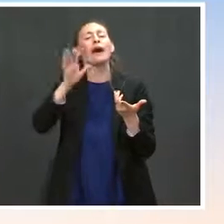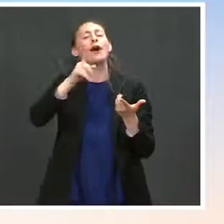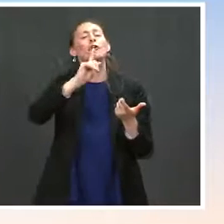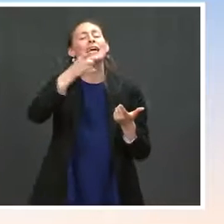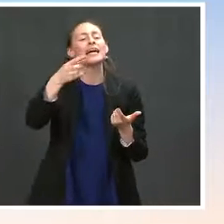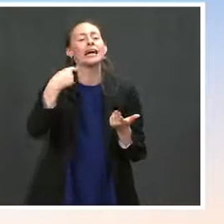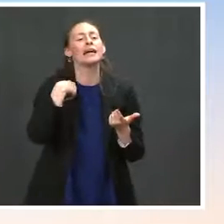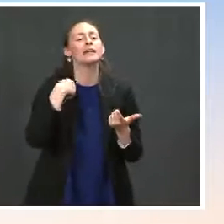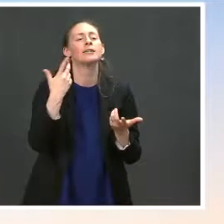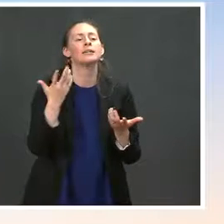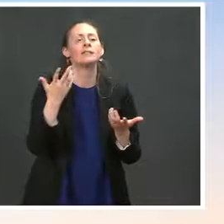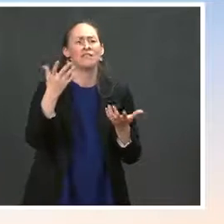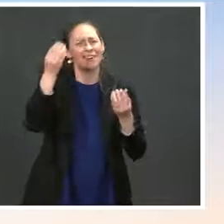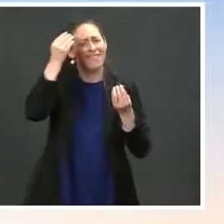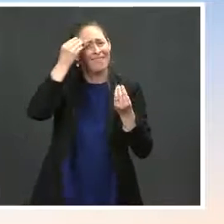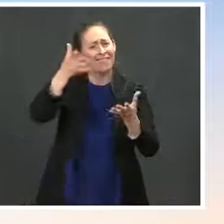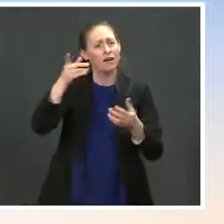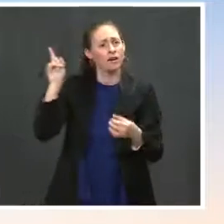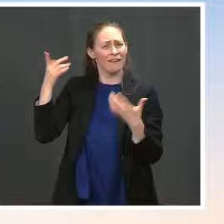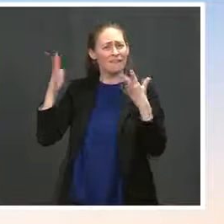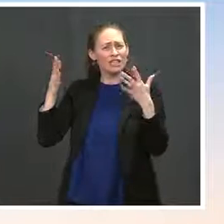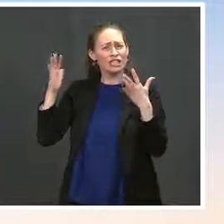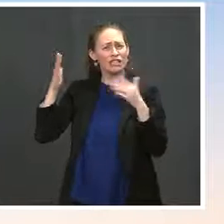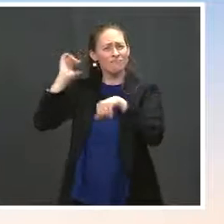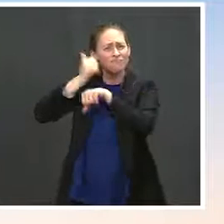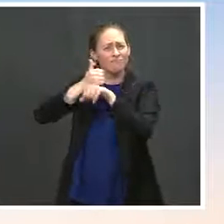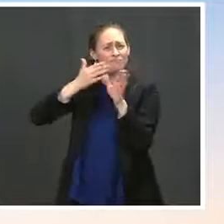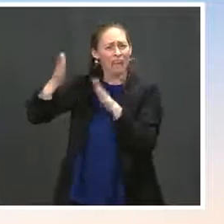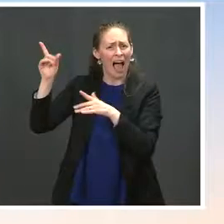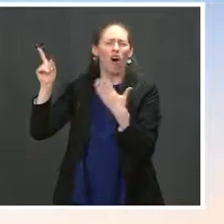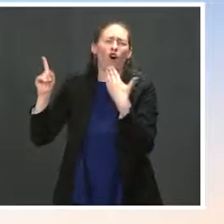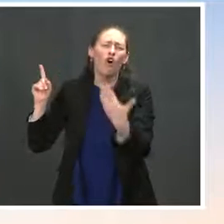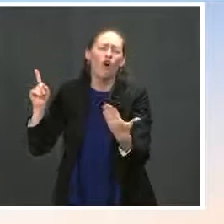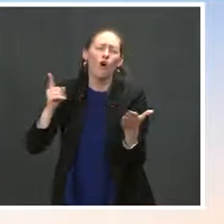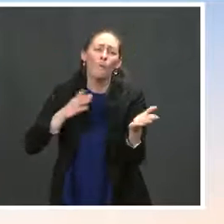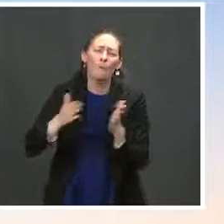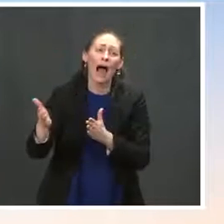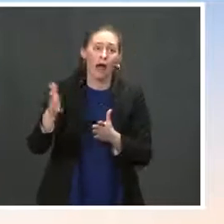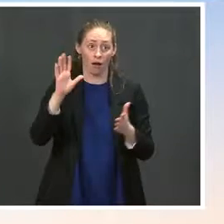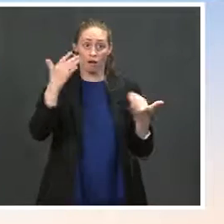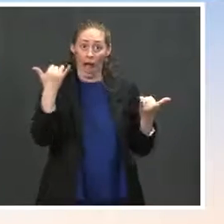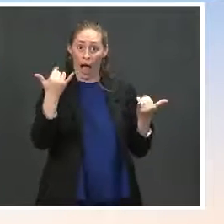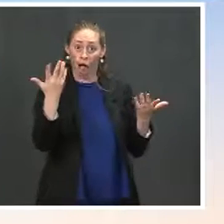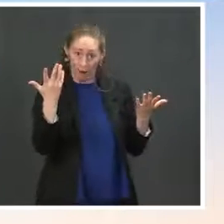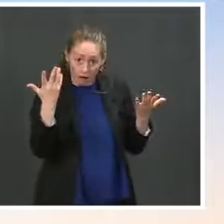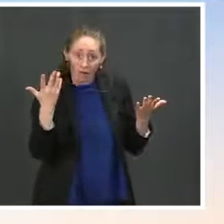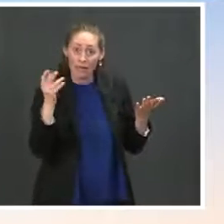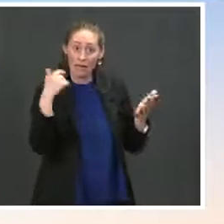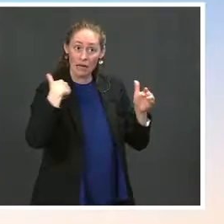it forward. And it's a legitimate thing to say, now can it get passed? Can you get there? But